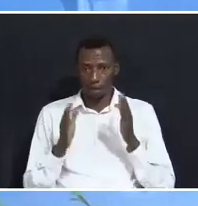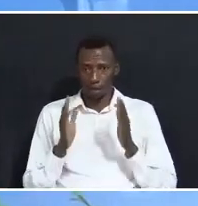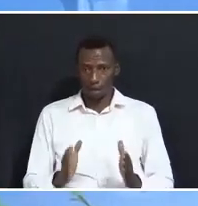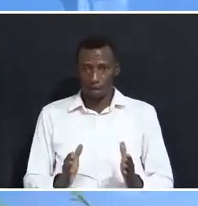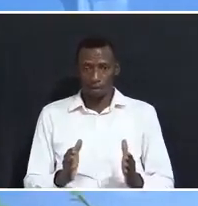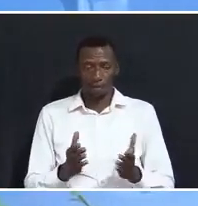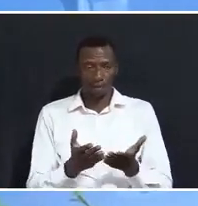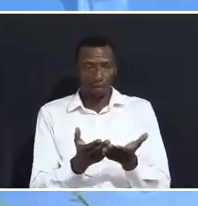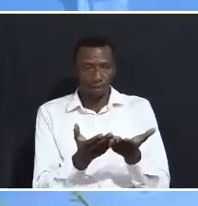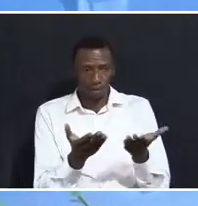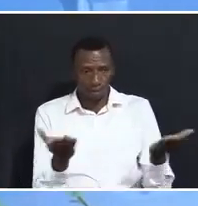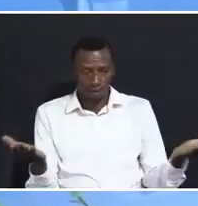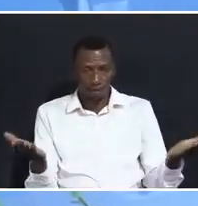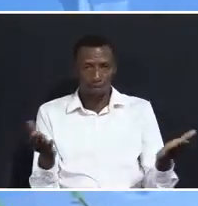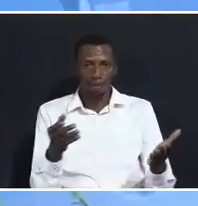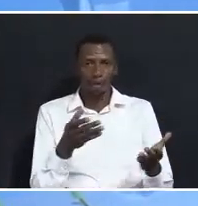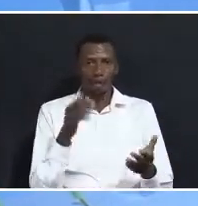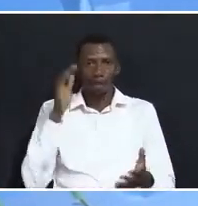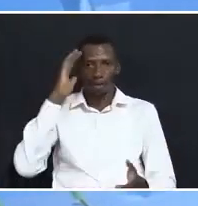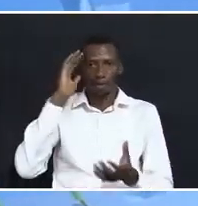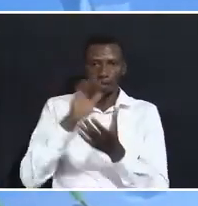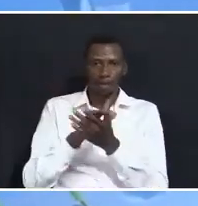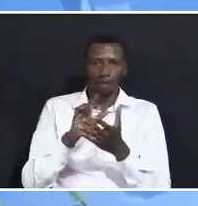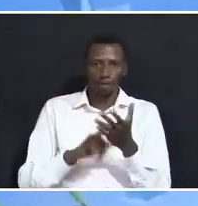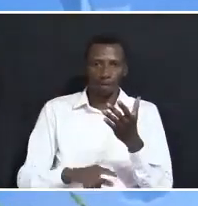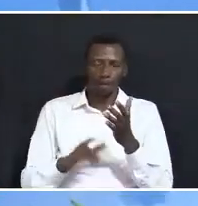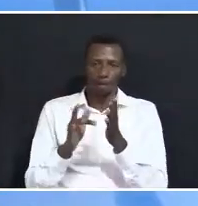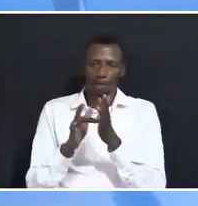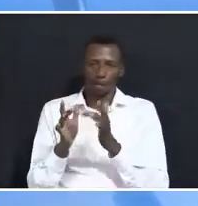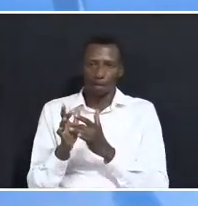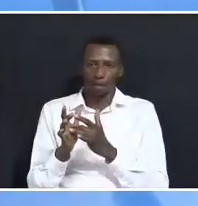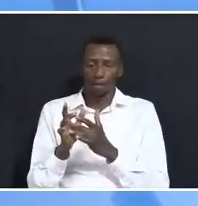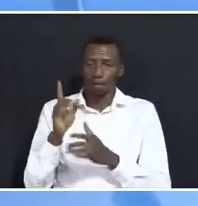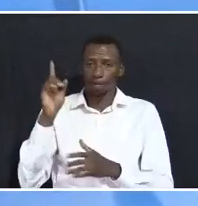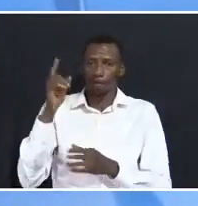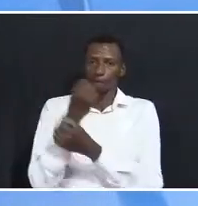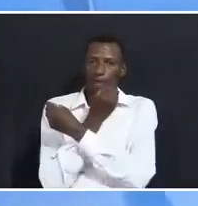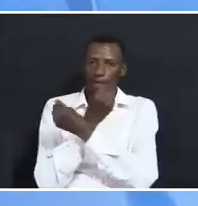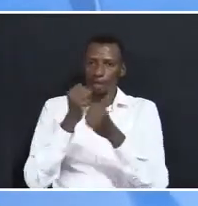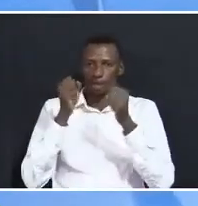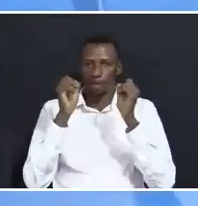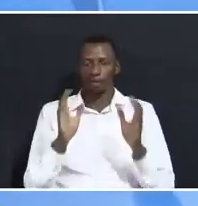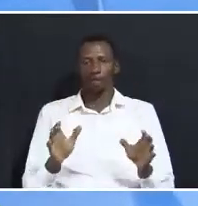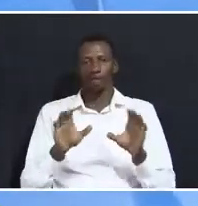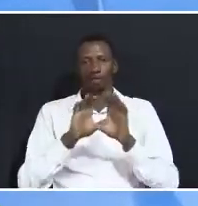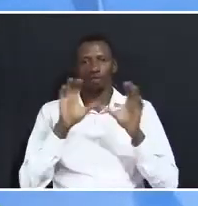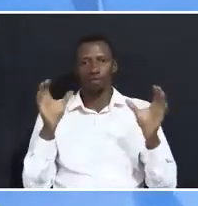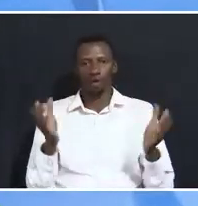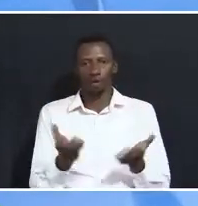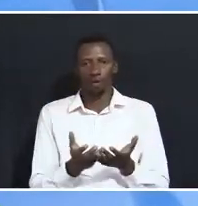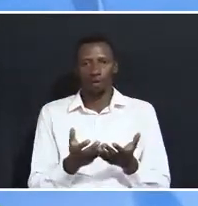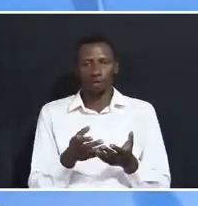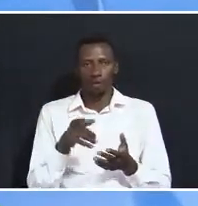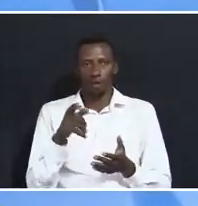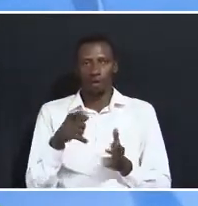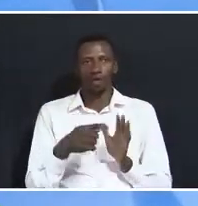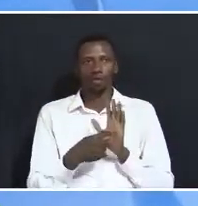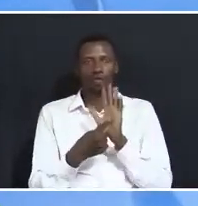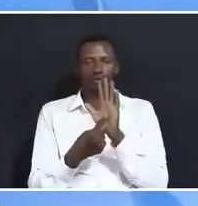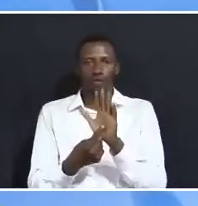their belief that he was also the Savior of the world. And they demonstrate